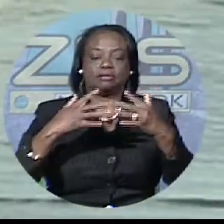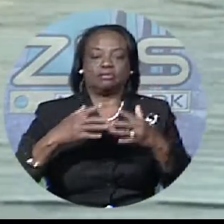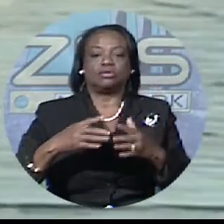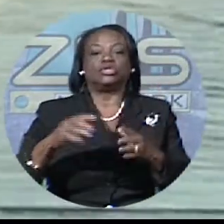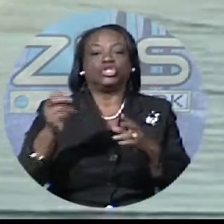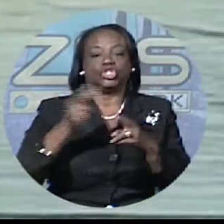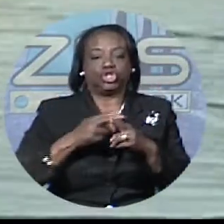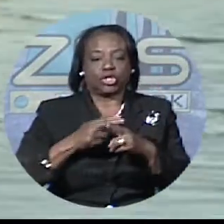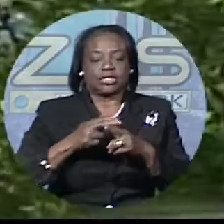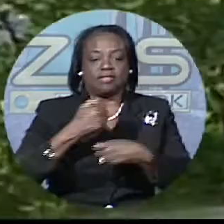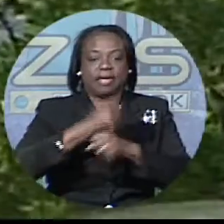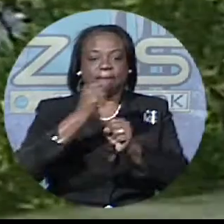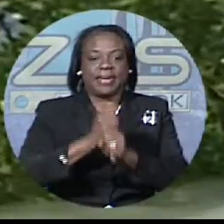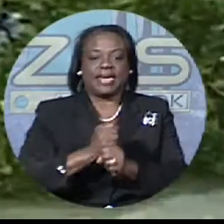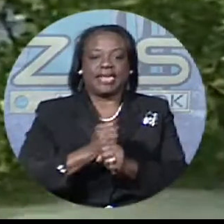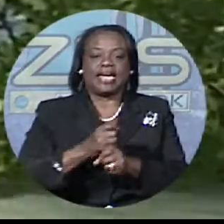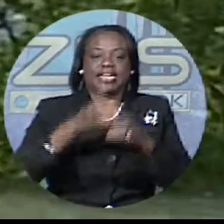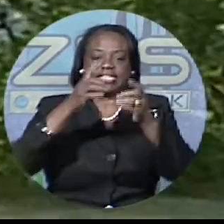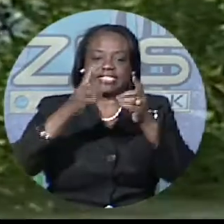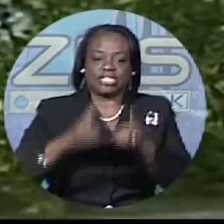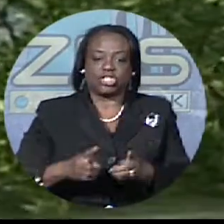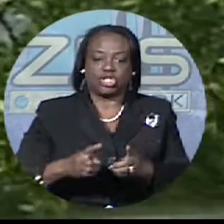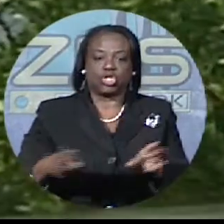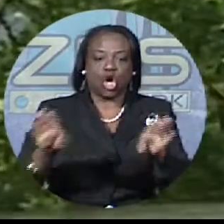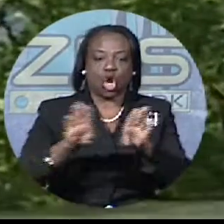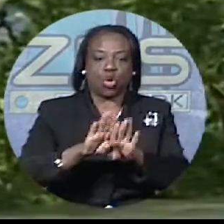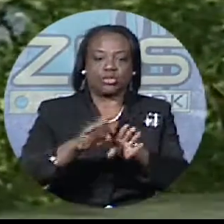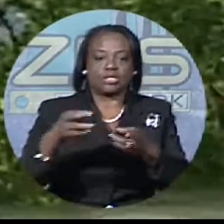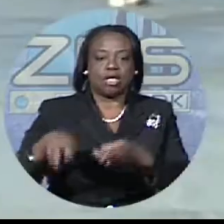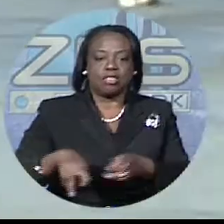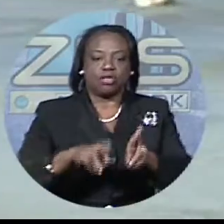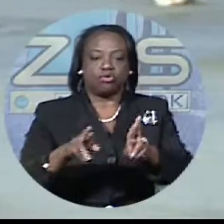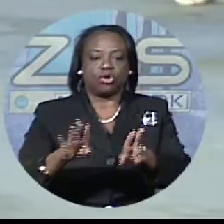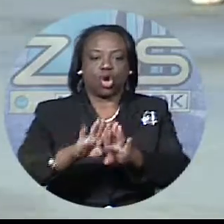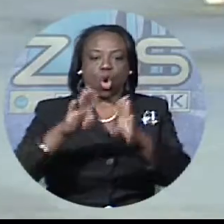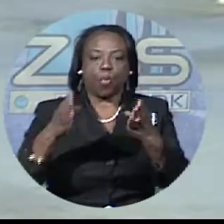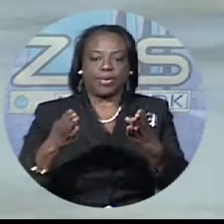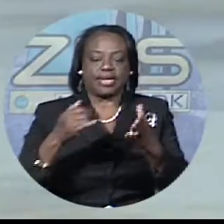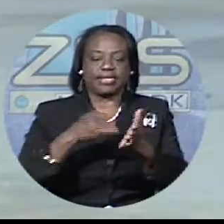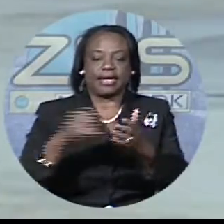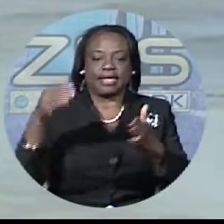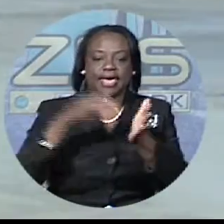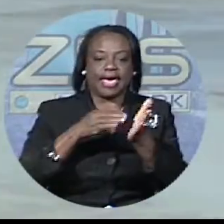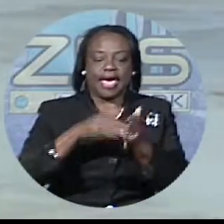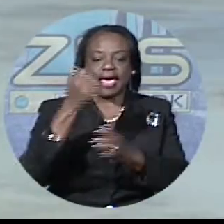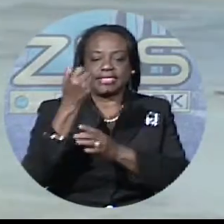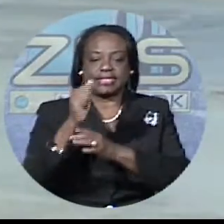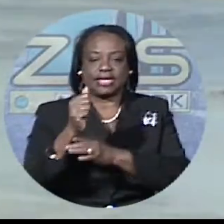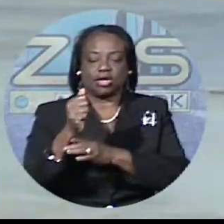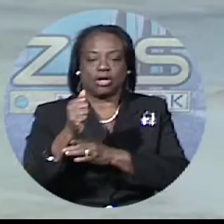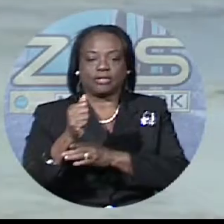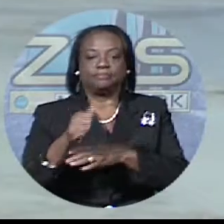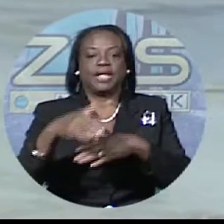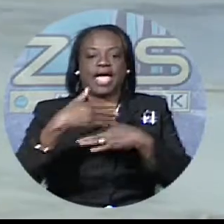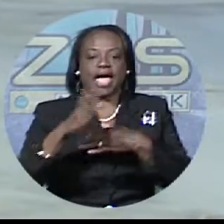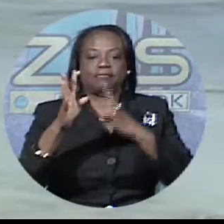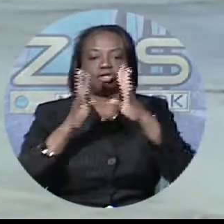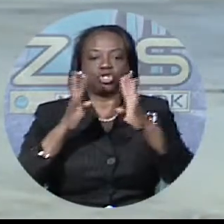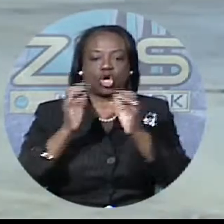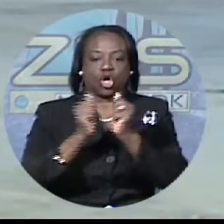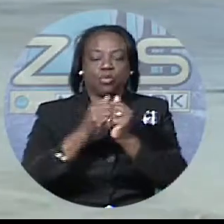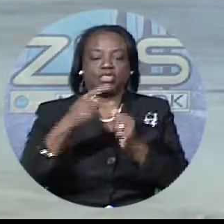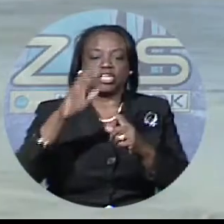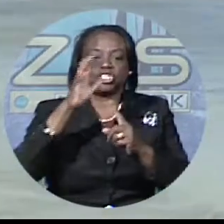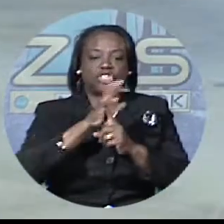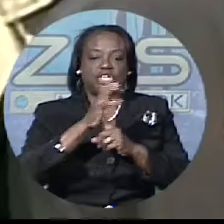close the road and reopen it around 10 a.m. After consultation with the chief meteorologist or with the chief